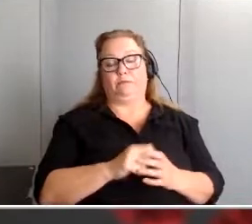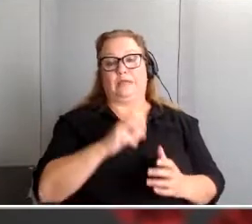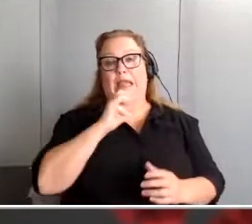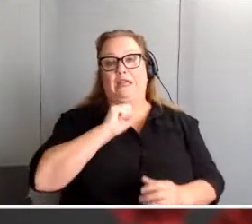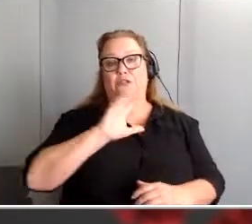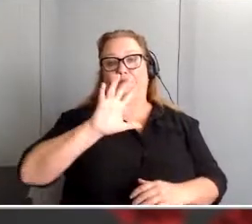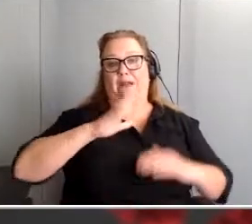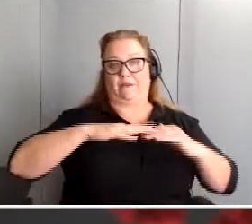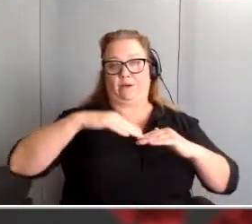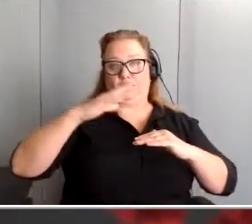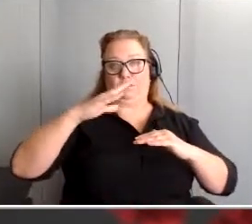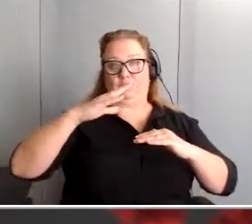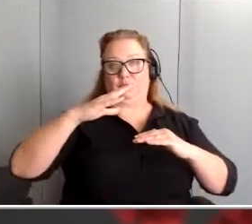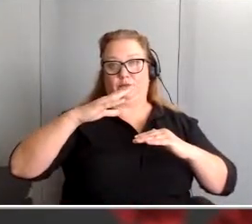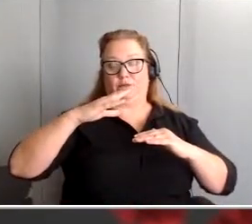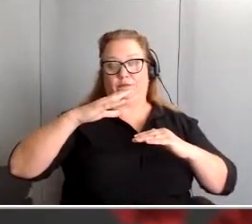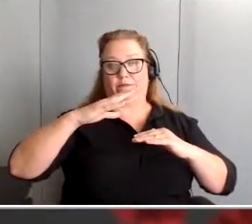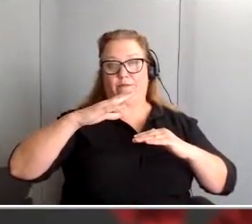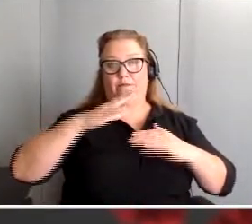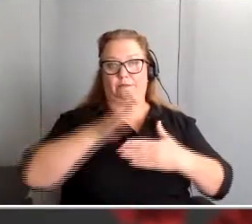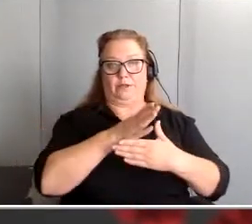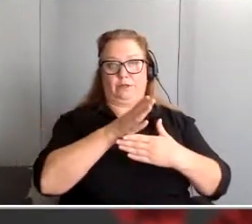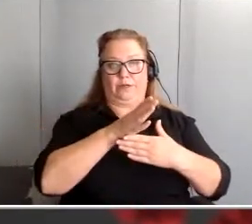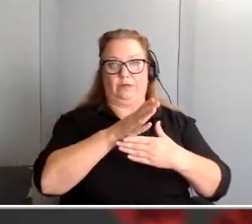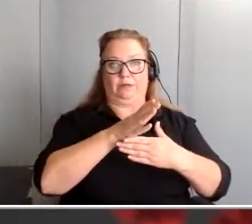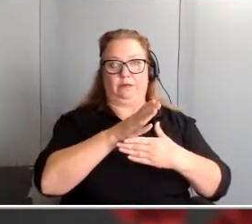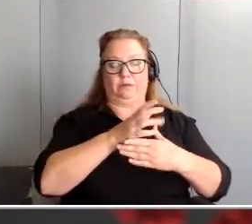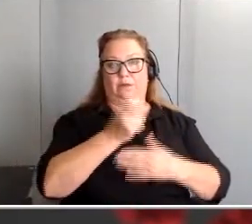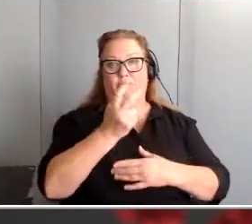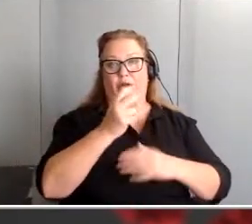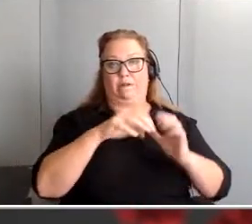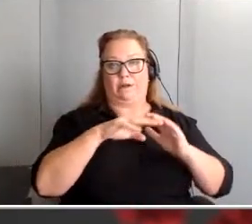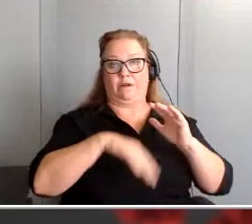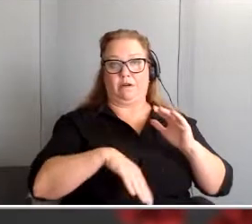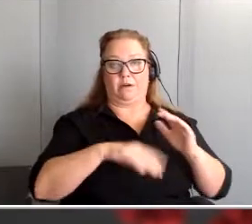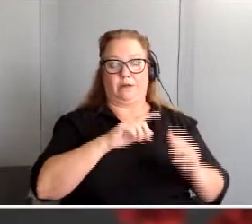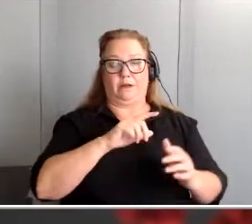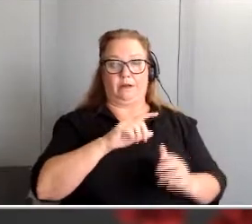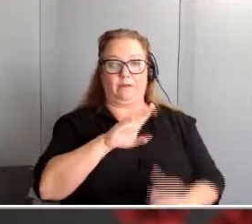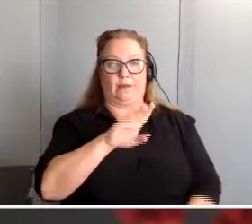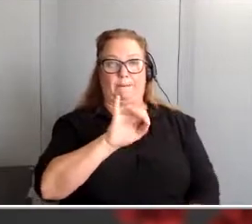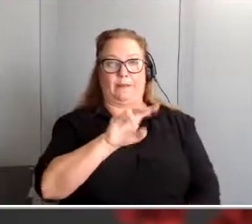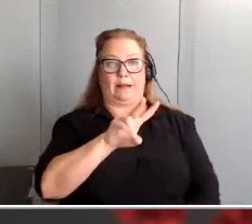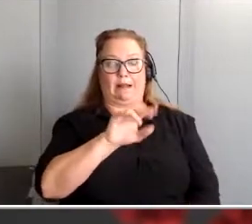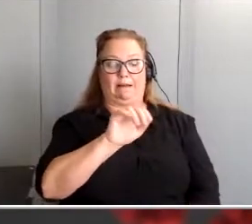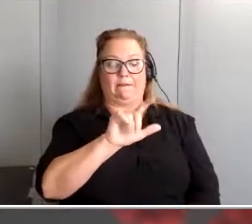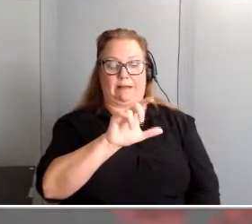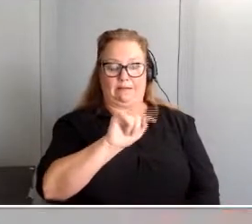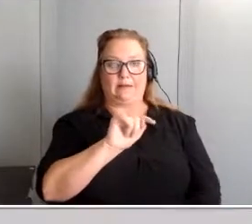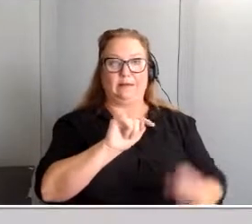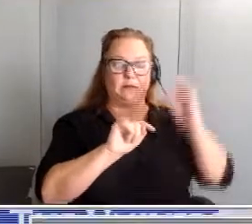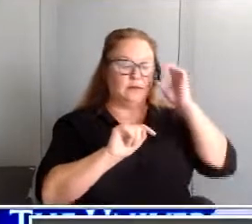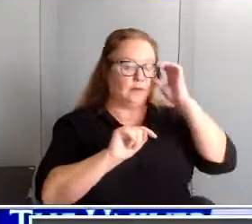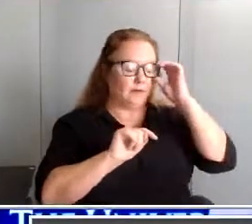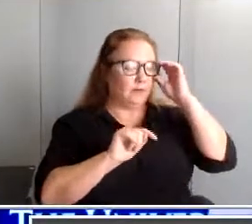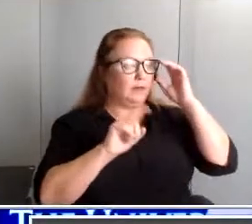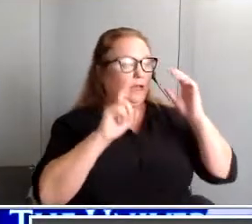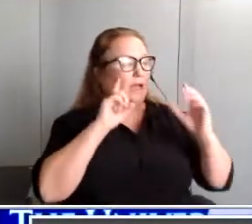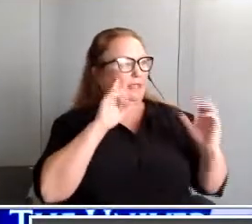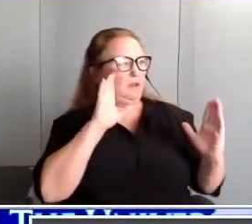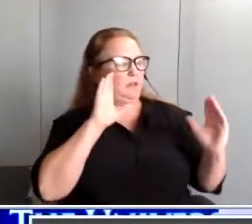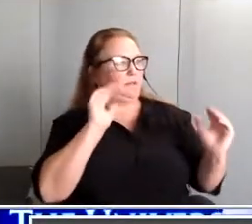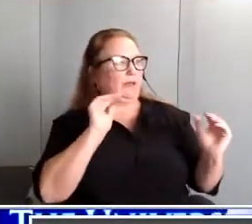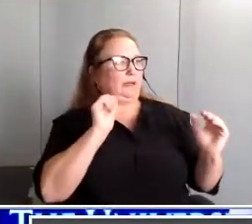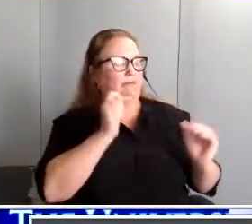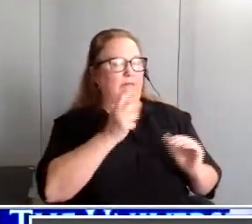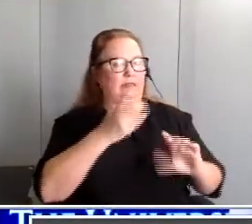and younger or older, between that 12, or actually 12 and younger, then be eligible for that bivalent booster? Yeah, I think we are expecting within the next couple